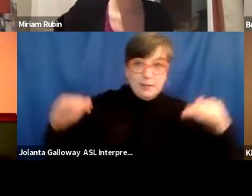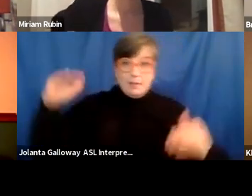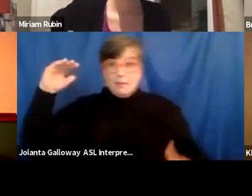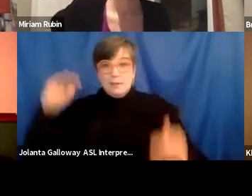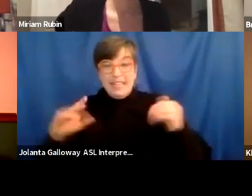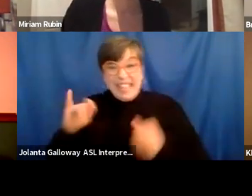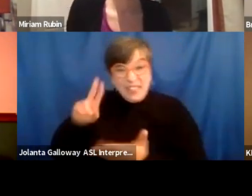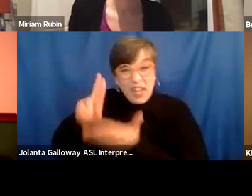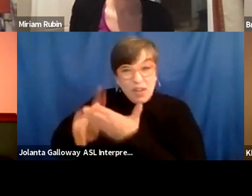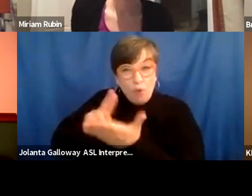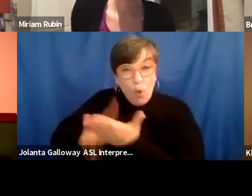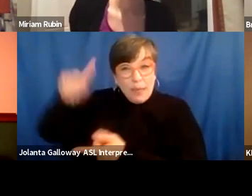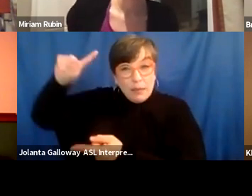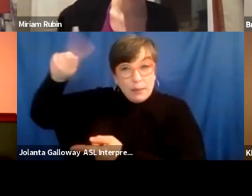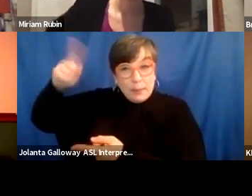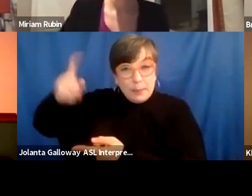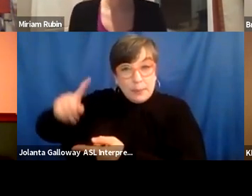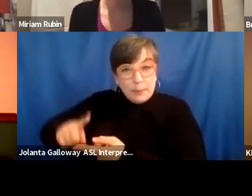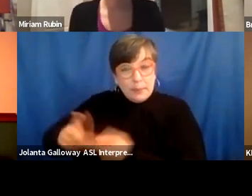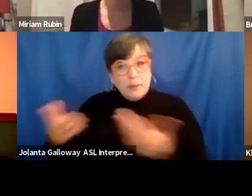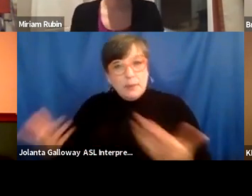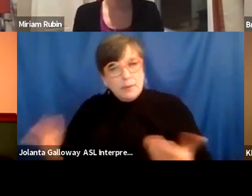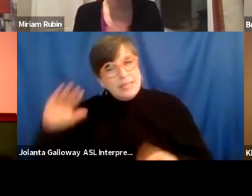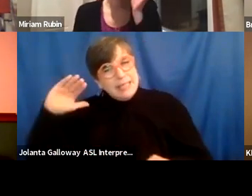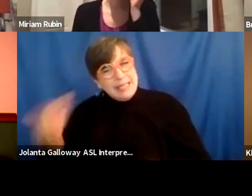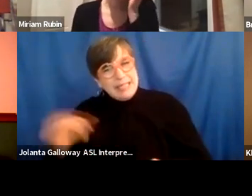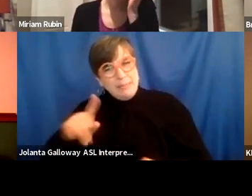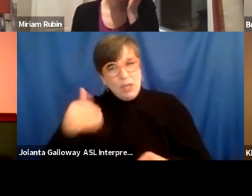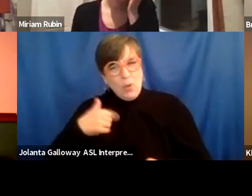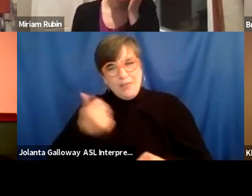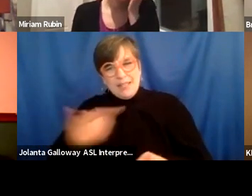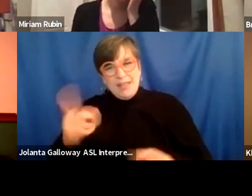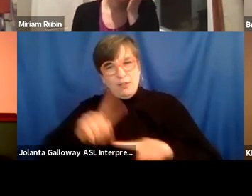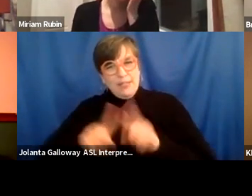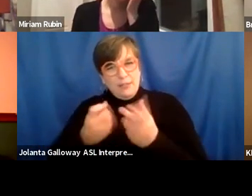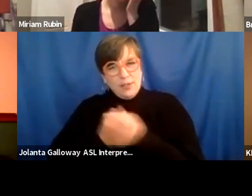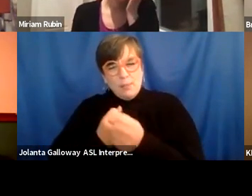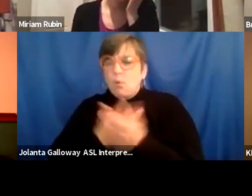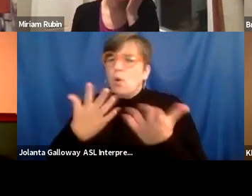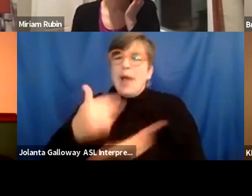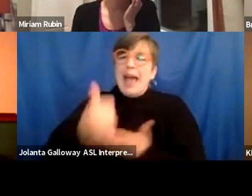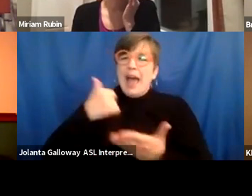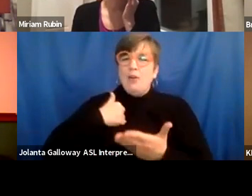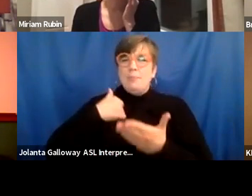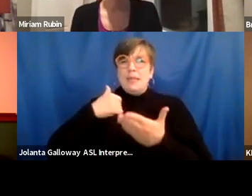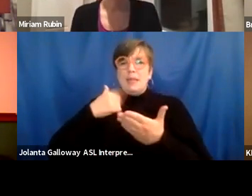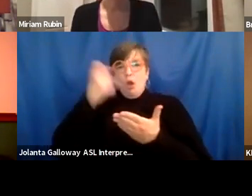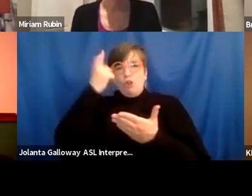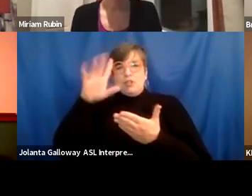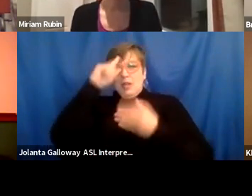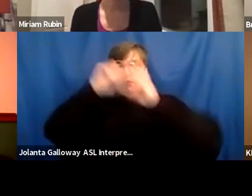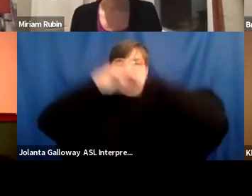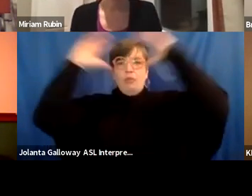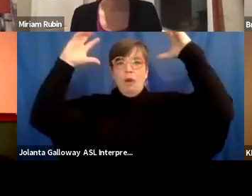enrollment, but it sounds like you put a number of supports in. So help me out with your thinking on a budget